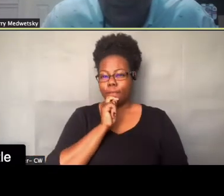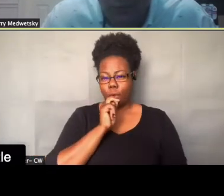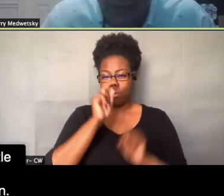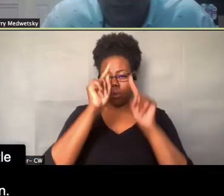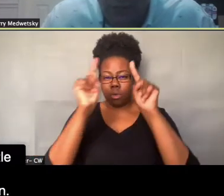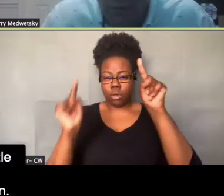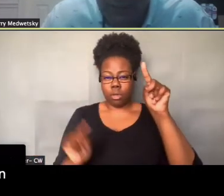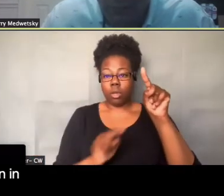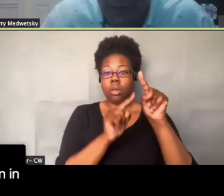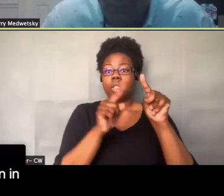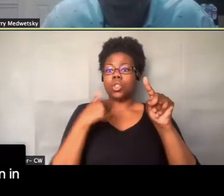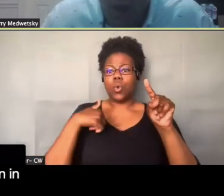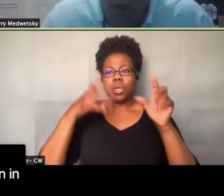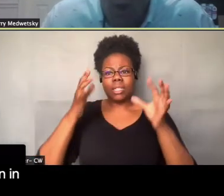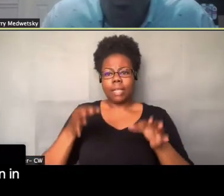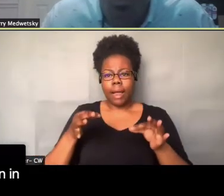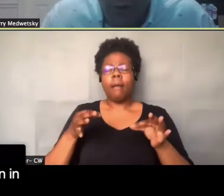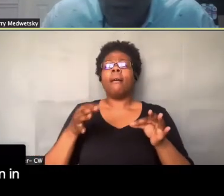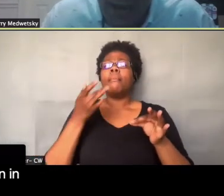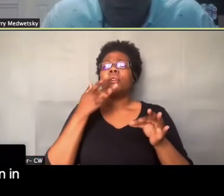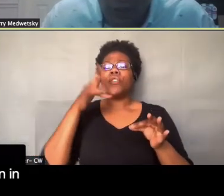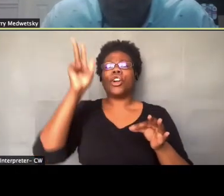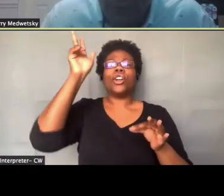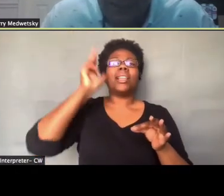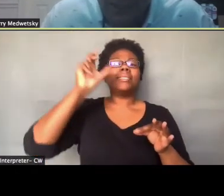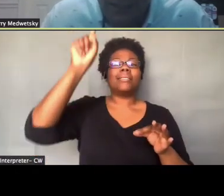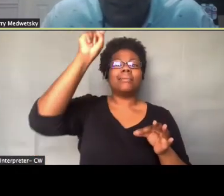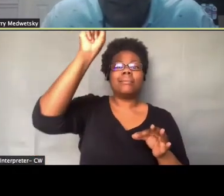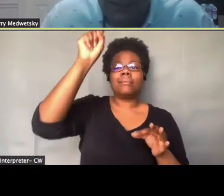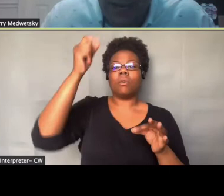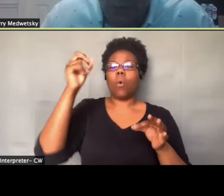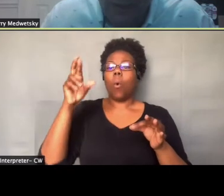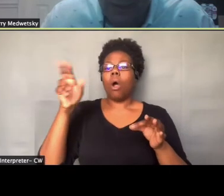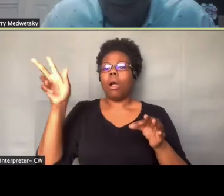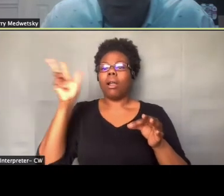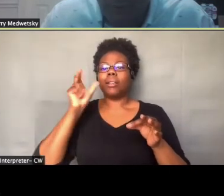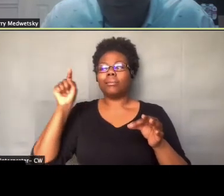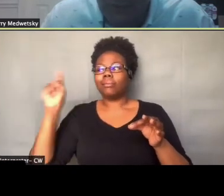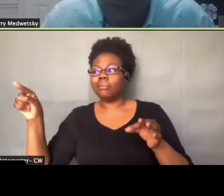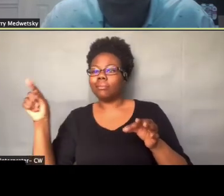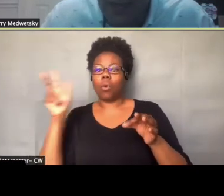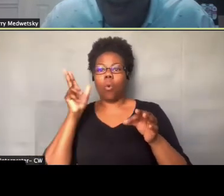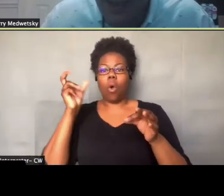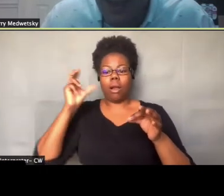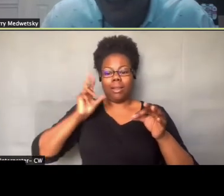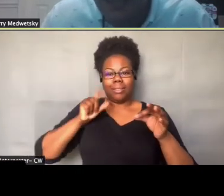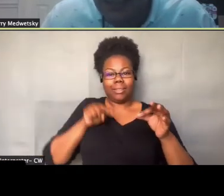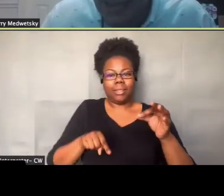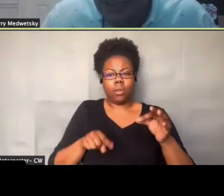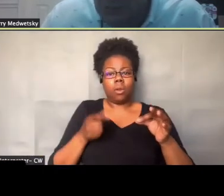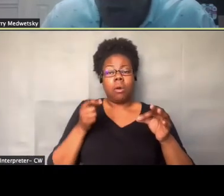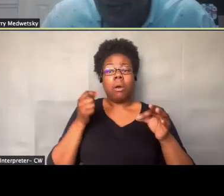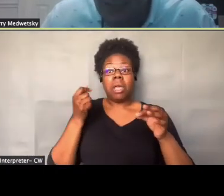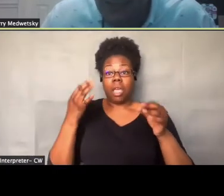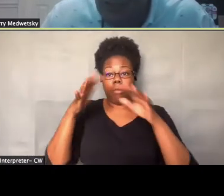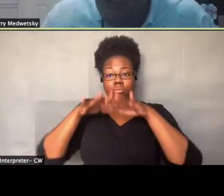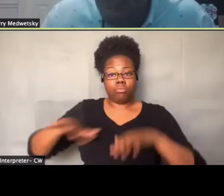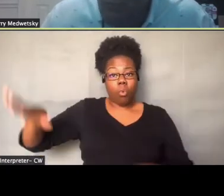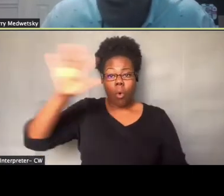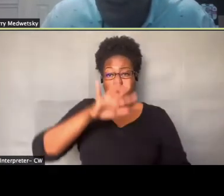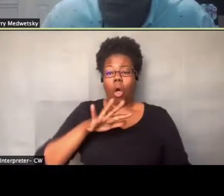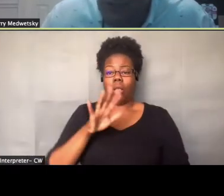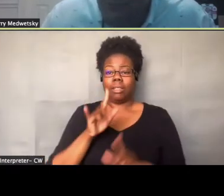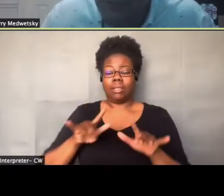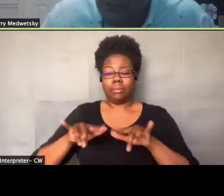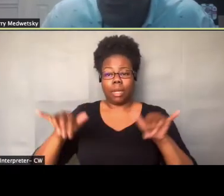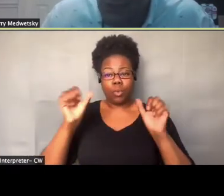person in this direction or this way. Or you can actually press on it to decide I want to listen to one person. This has a docking station as